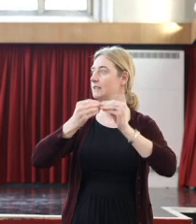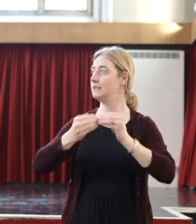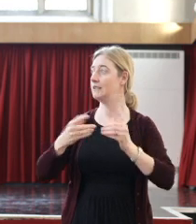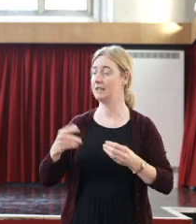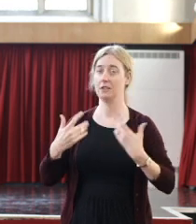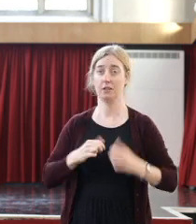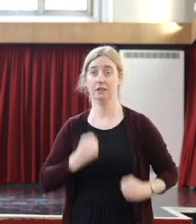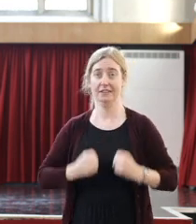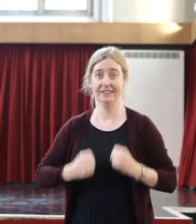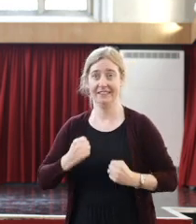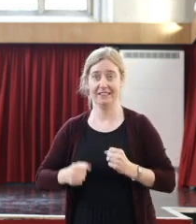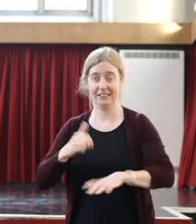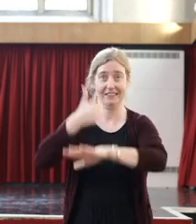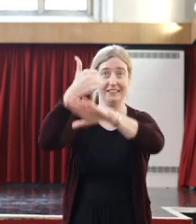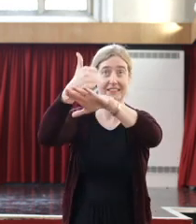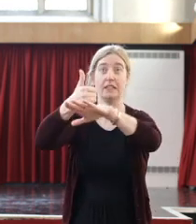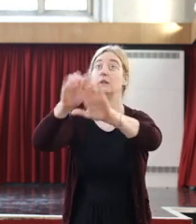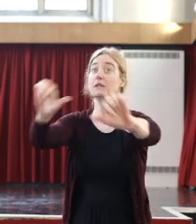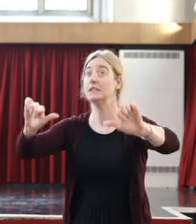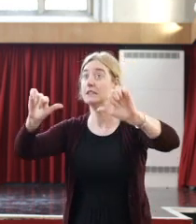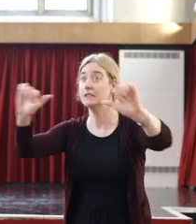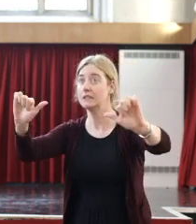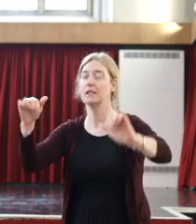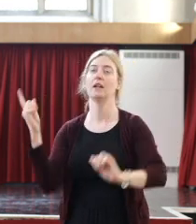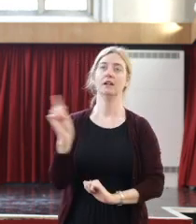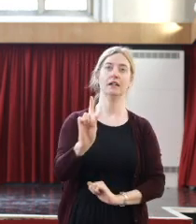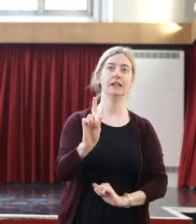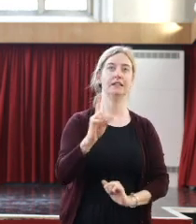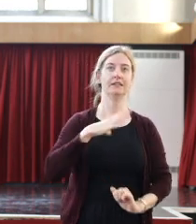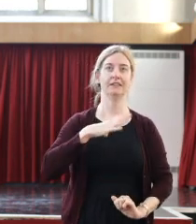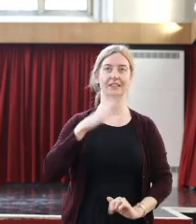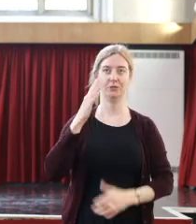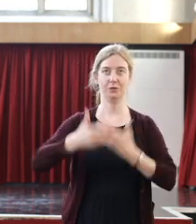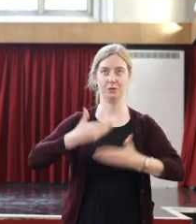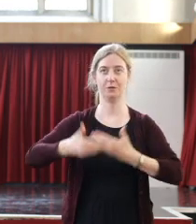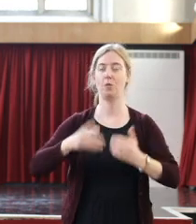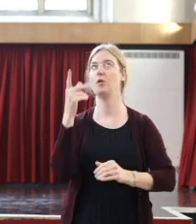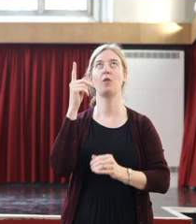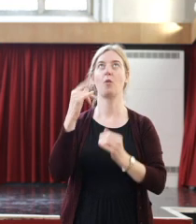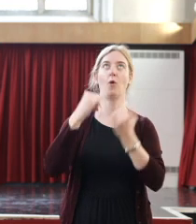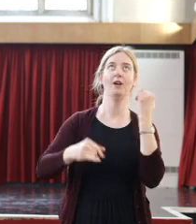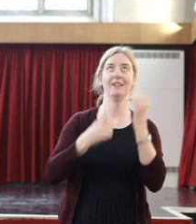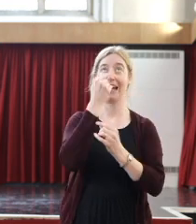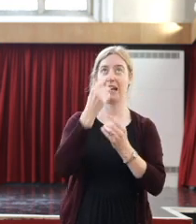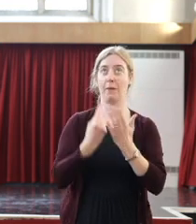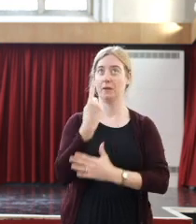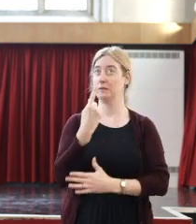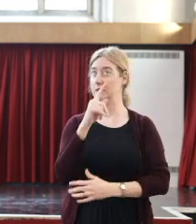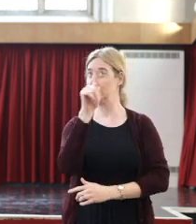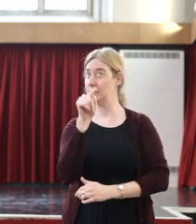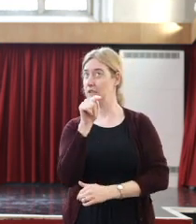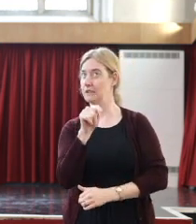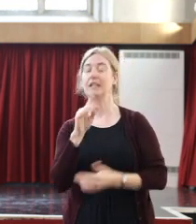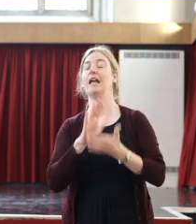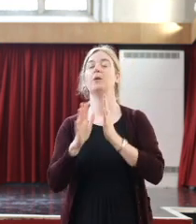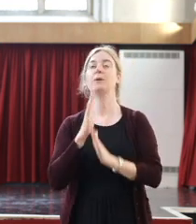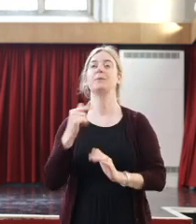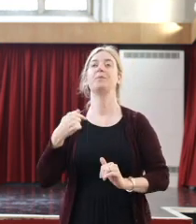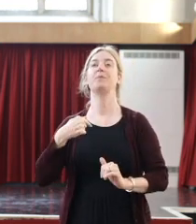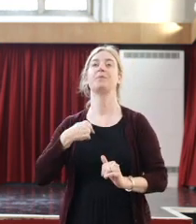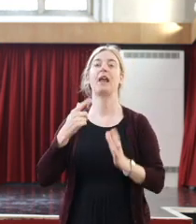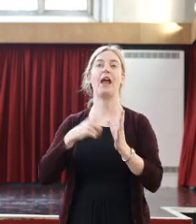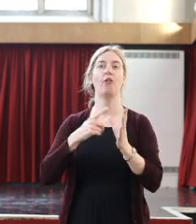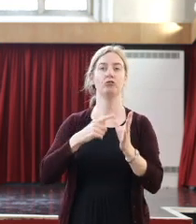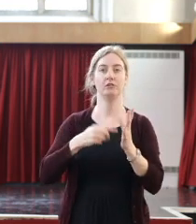up, or? Just finishing up. It's fine. It's all good. What's the worst that can happen? So my name's Aaron